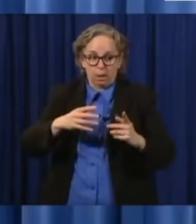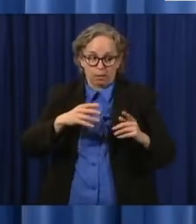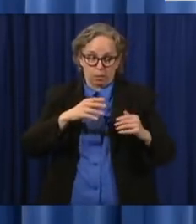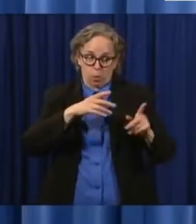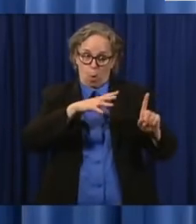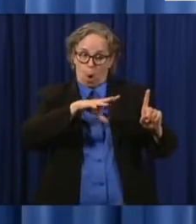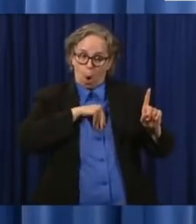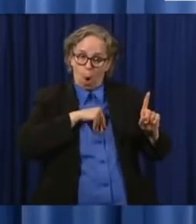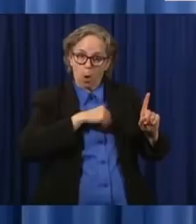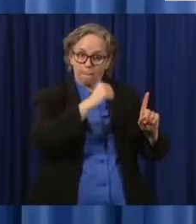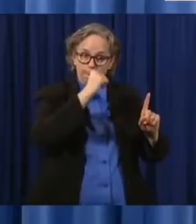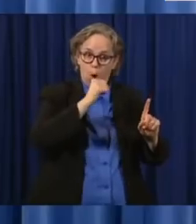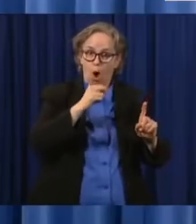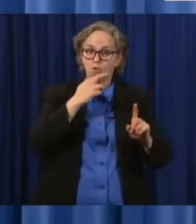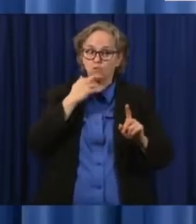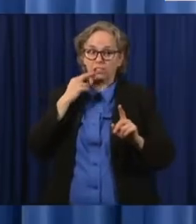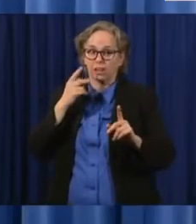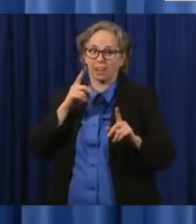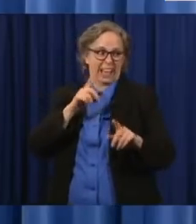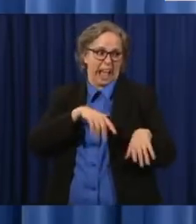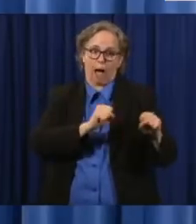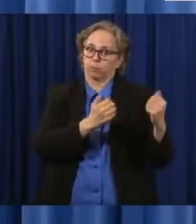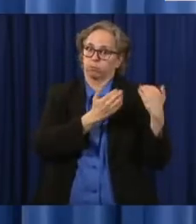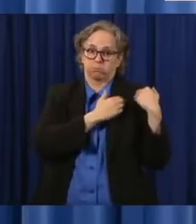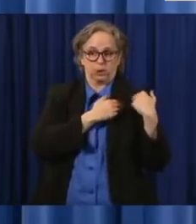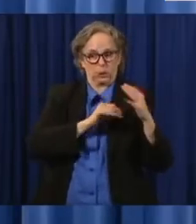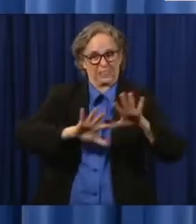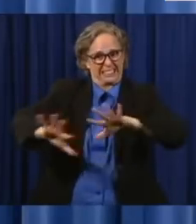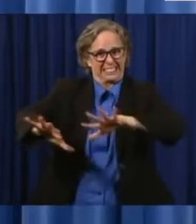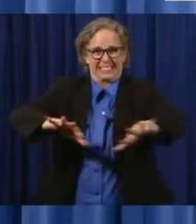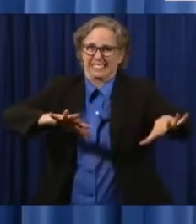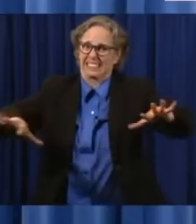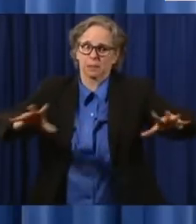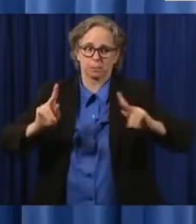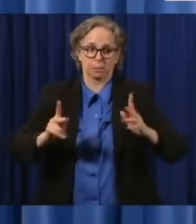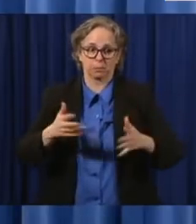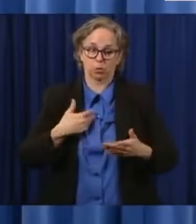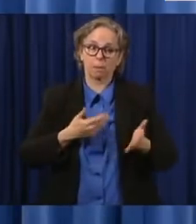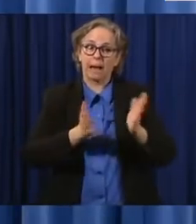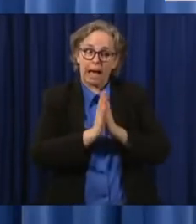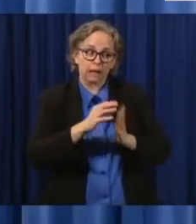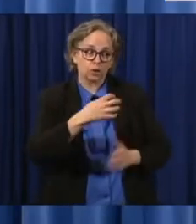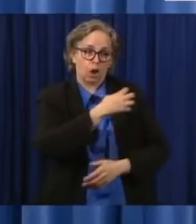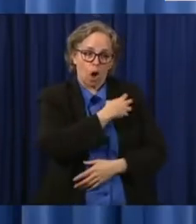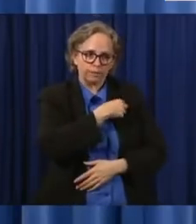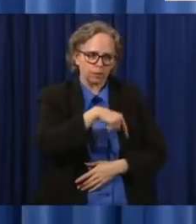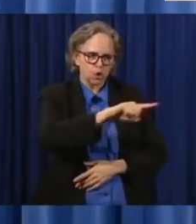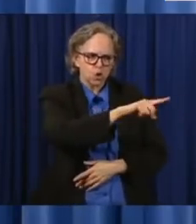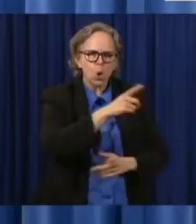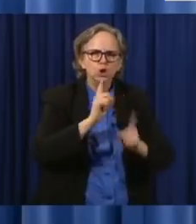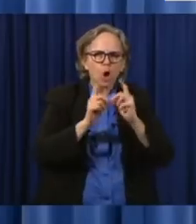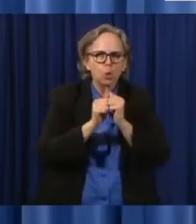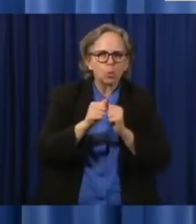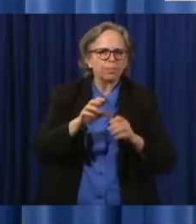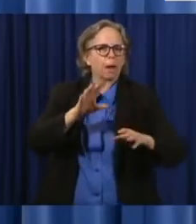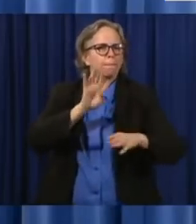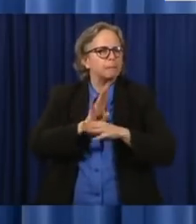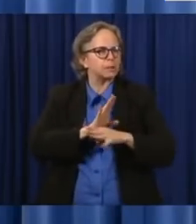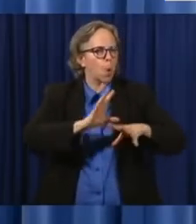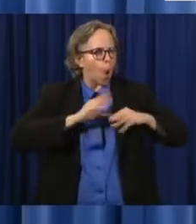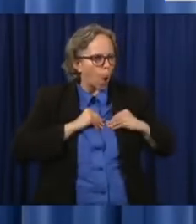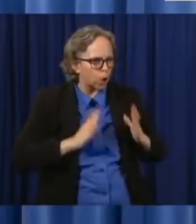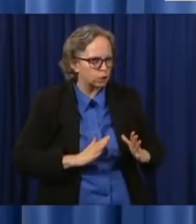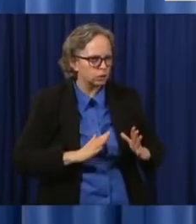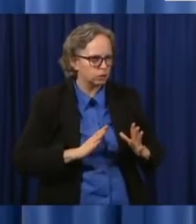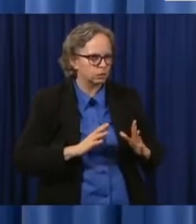accountable. The idea will be to work with them, but they've got to get control of the situation if the